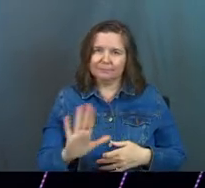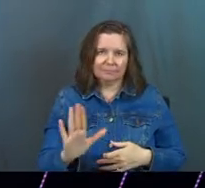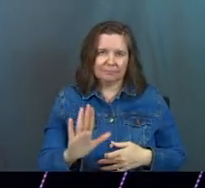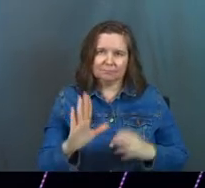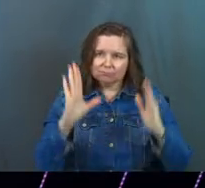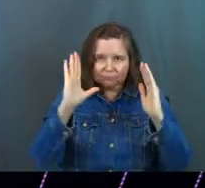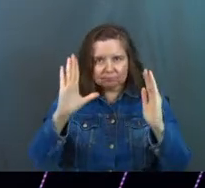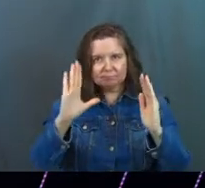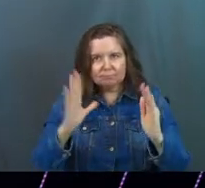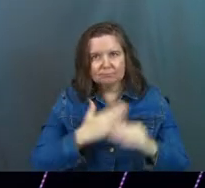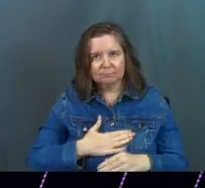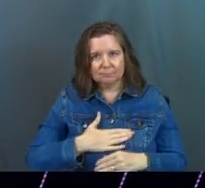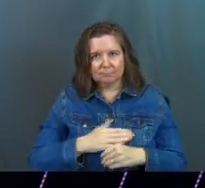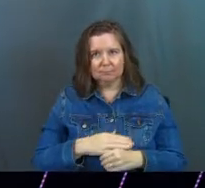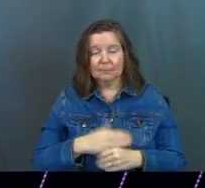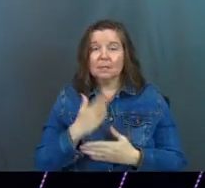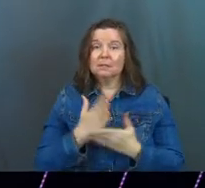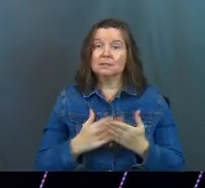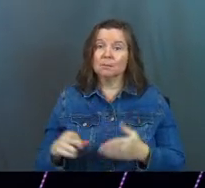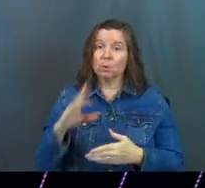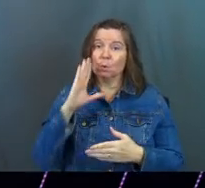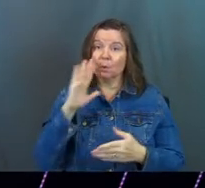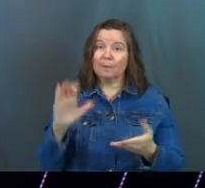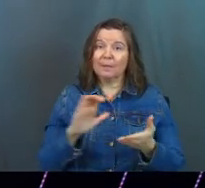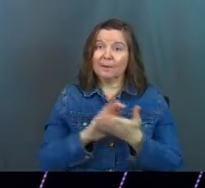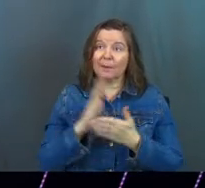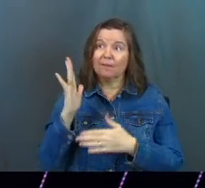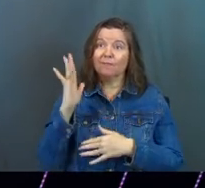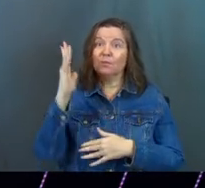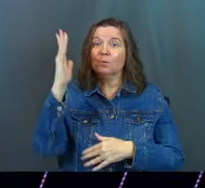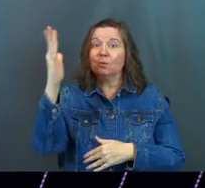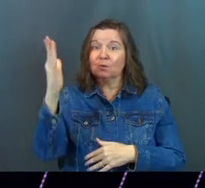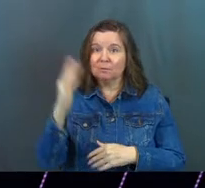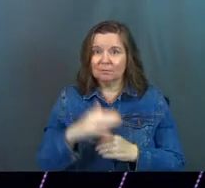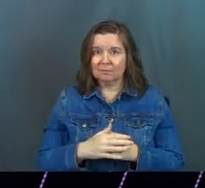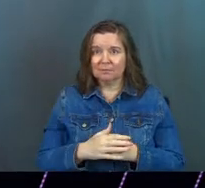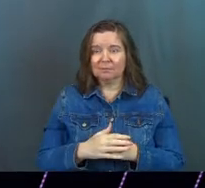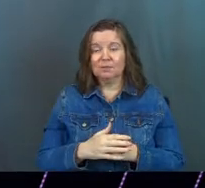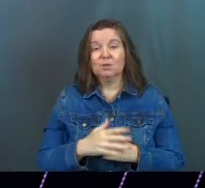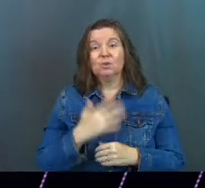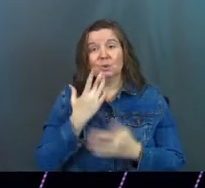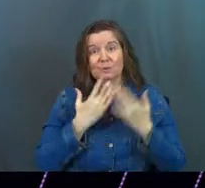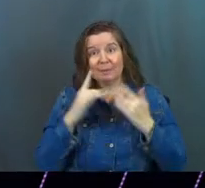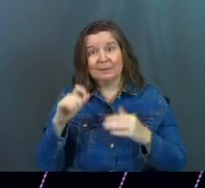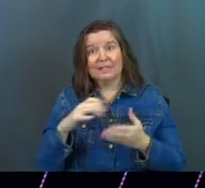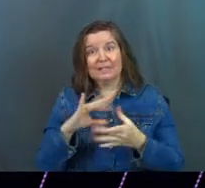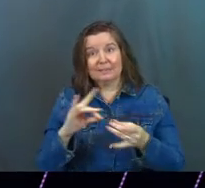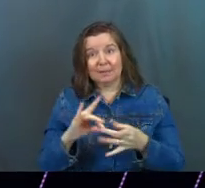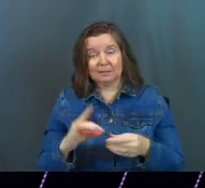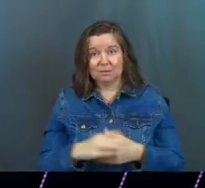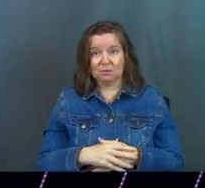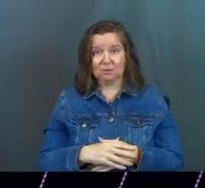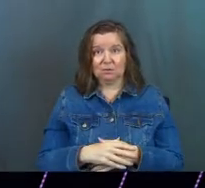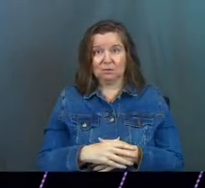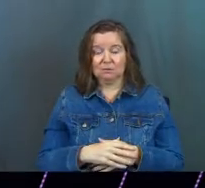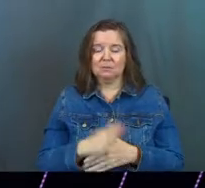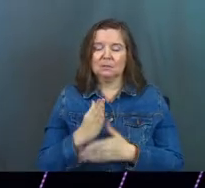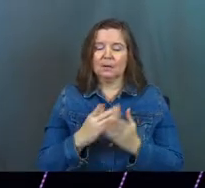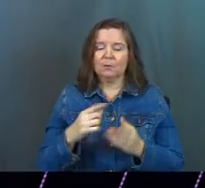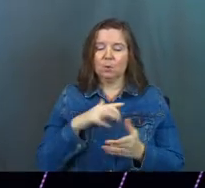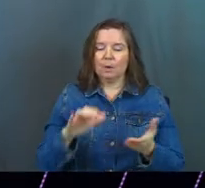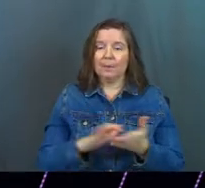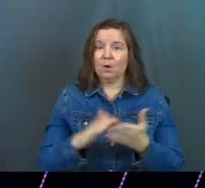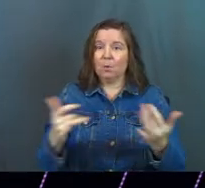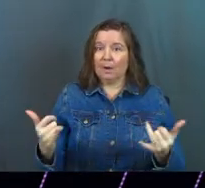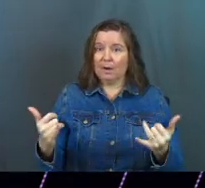Don't tune out. Some of you will be married someday. You desperately need this message. Some of